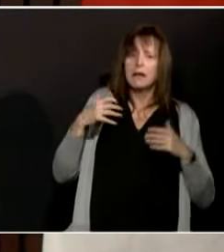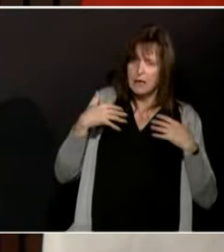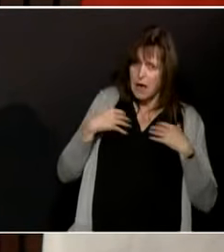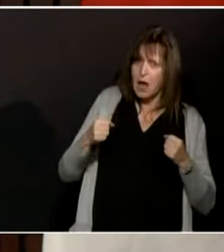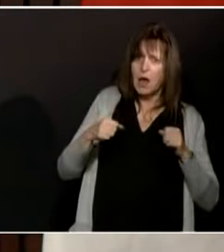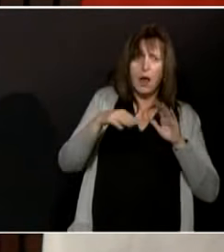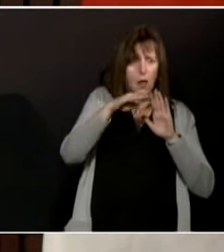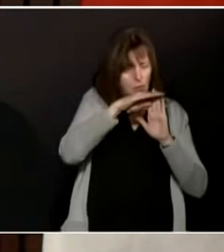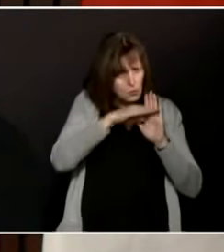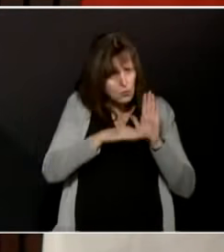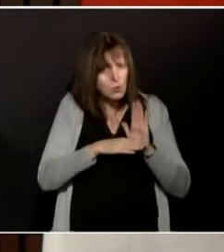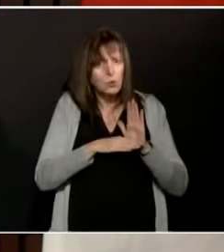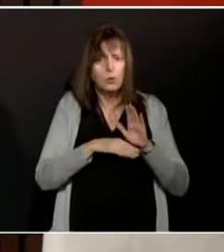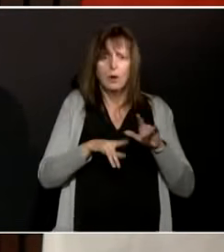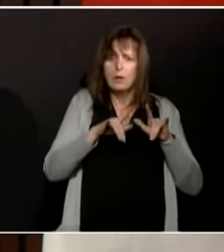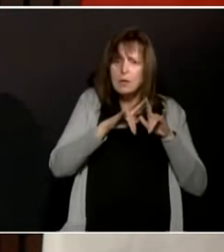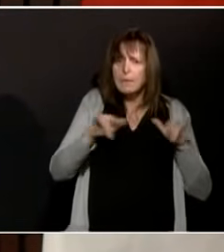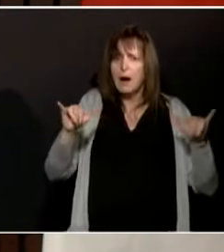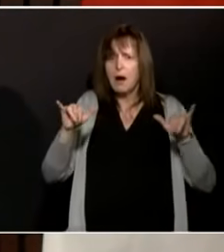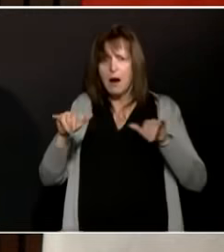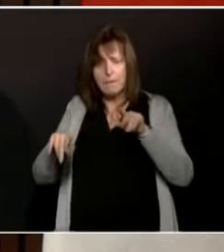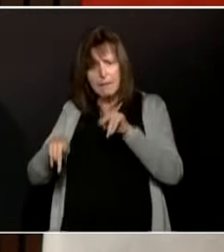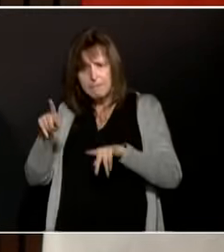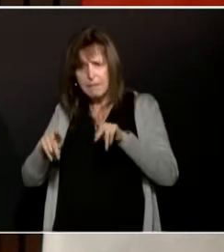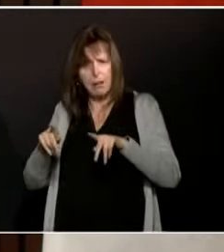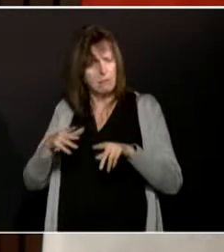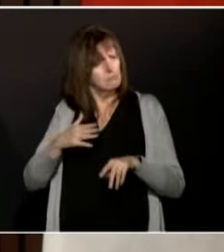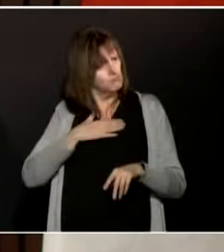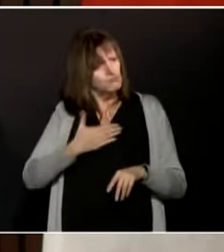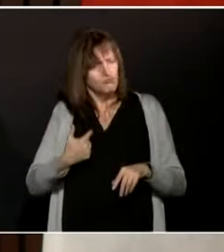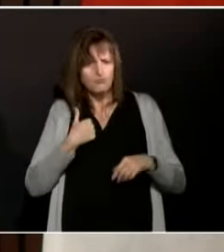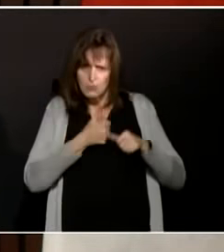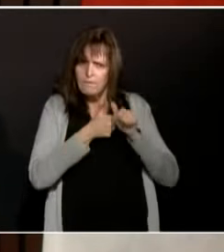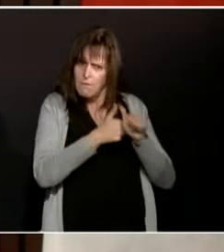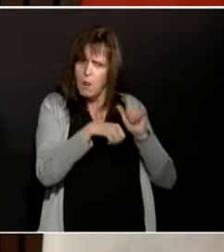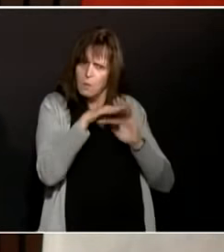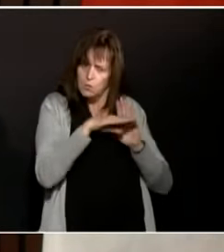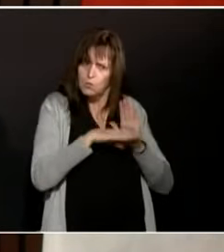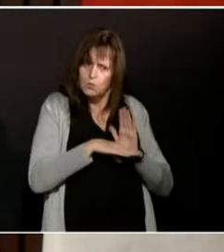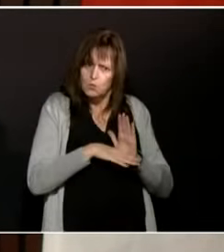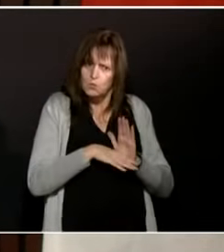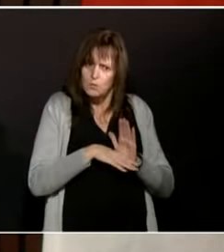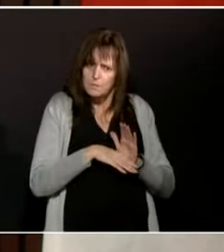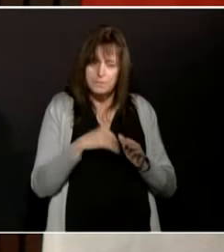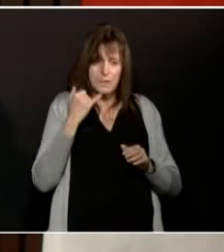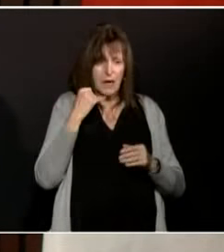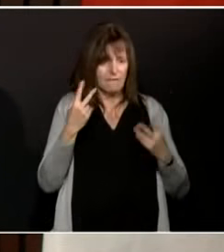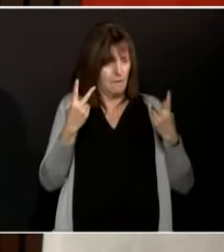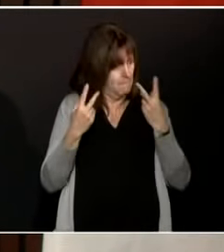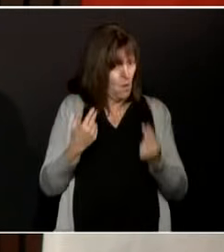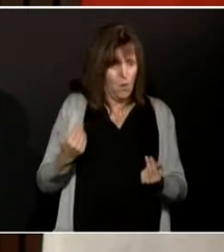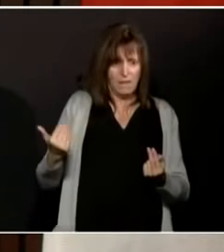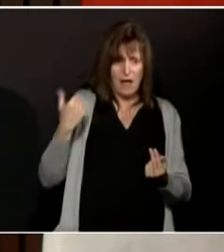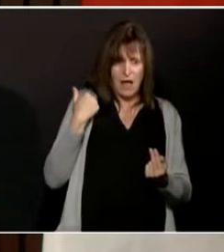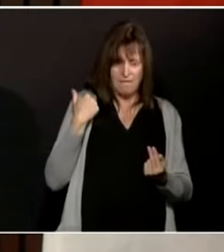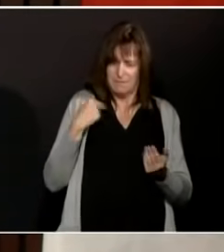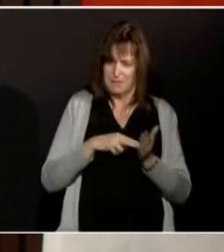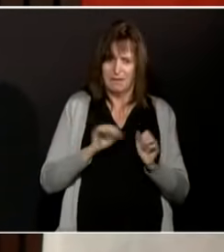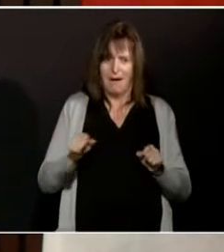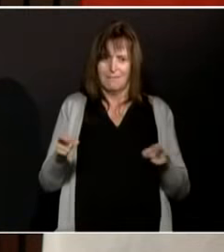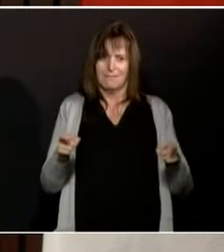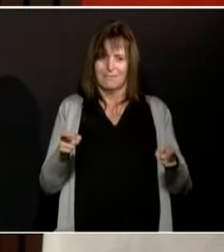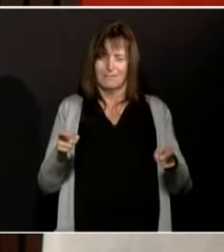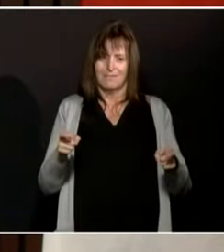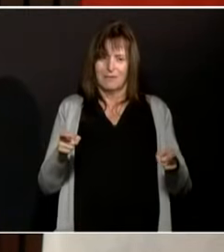the faster it tamps down. People, I think, often kind of look at it as some sort of trade-off, right? Have the public health